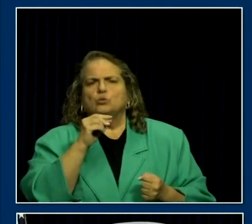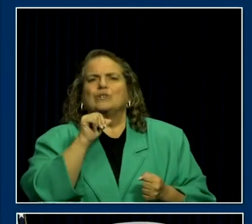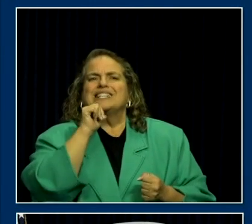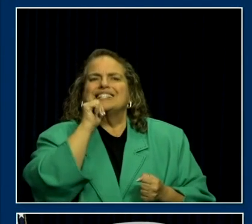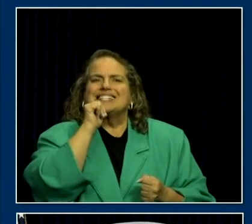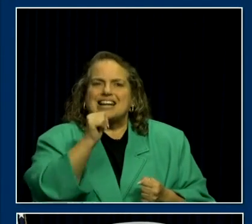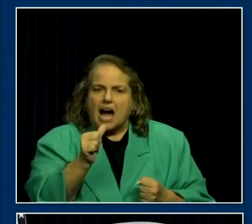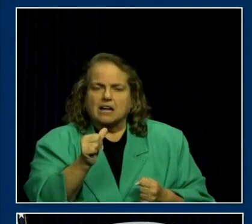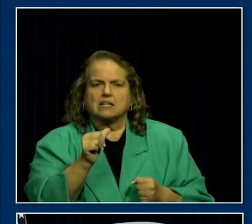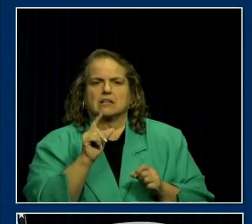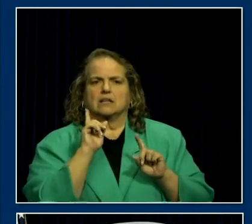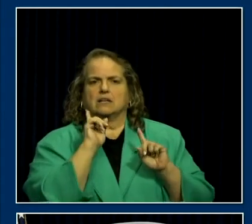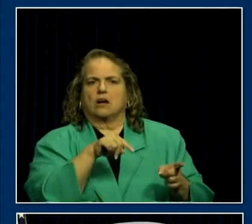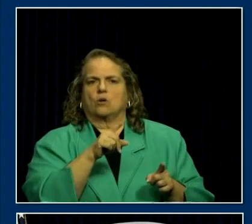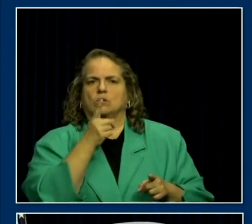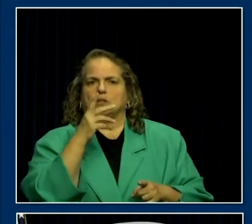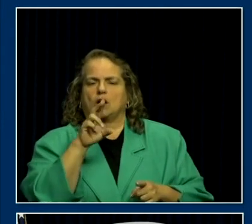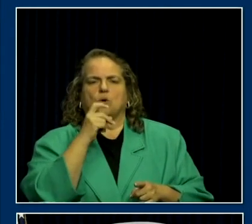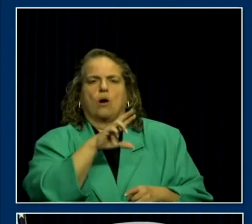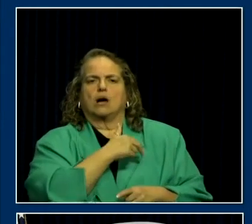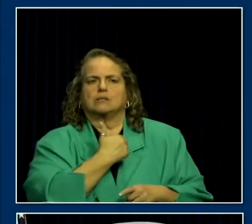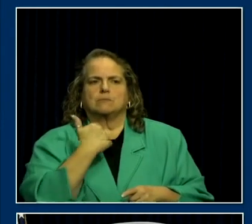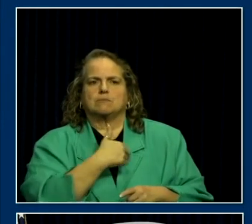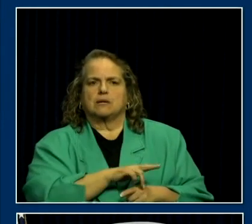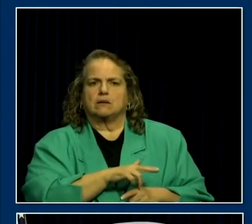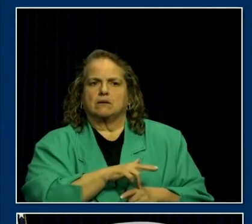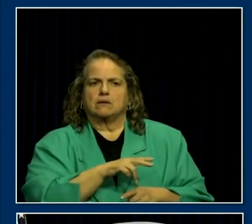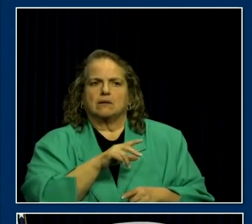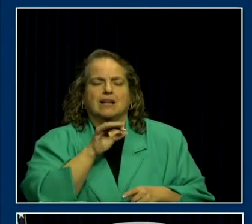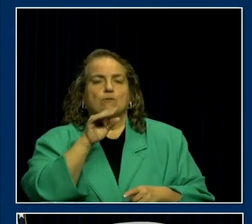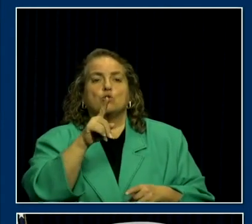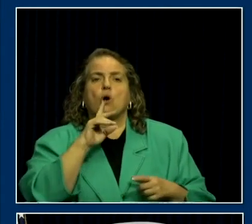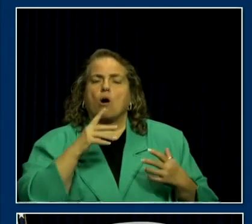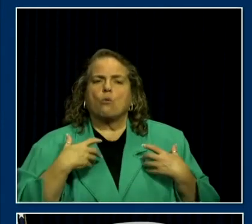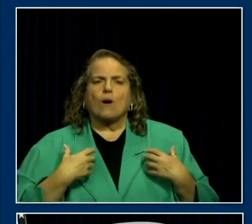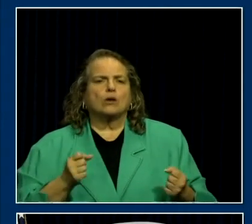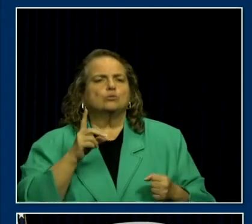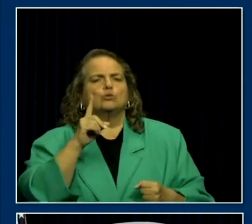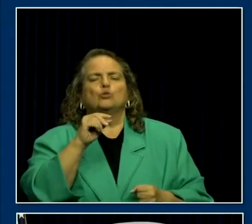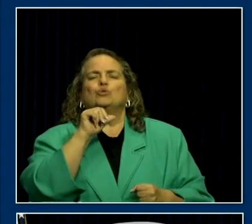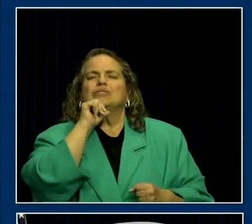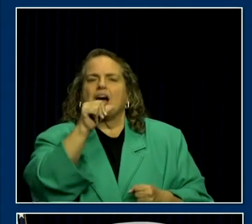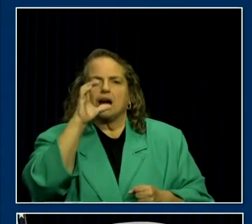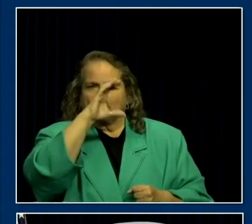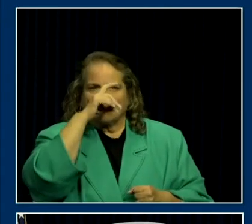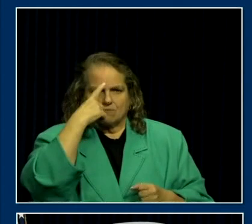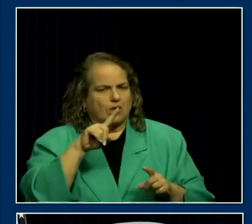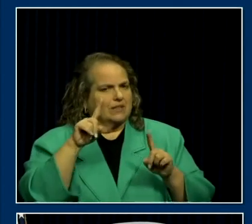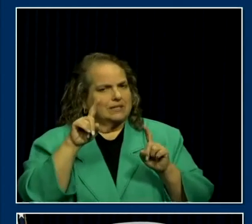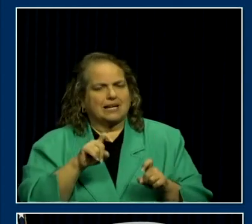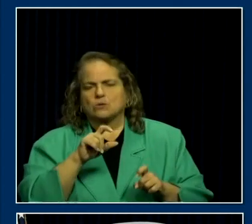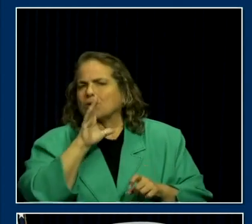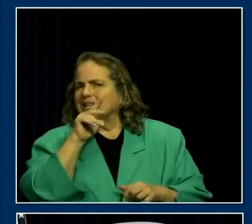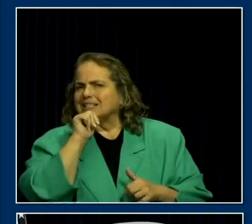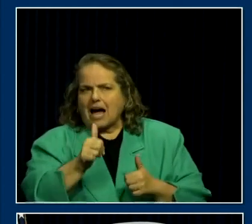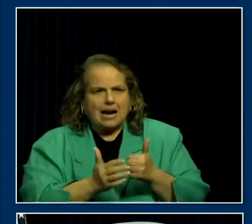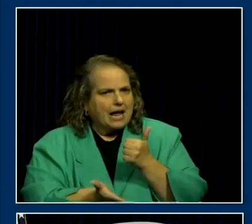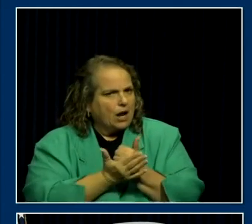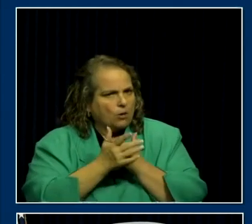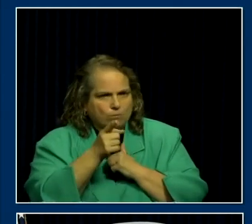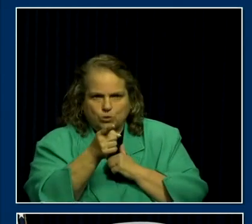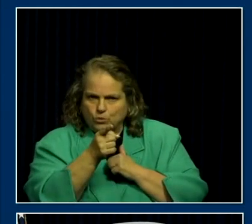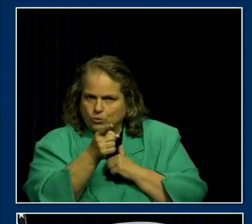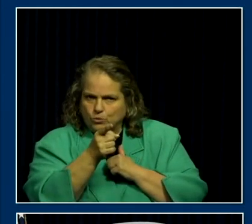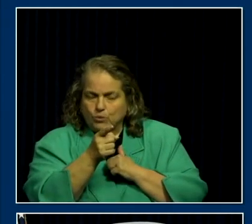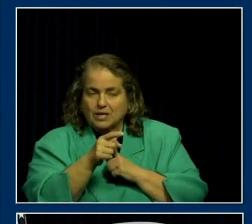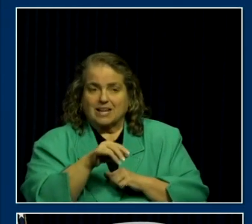If you have no illness and no symptoms, do not seek care and do not seek a test. The test will not help you. If you